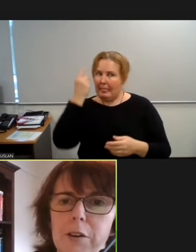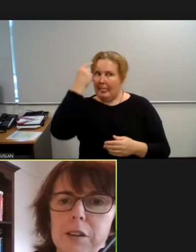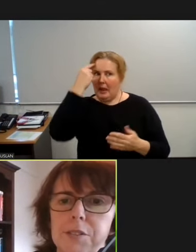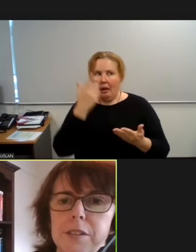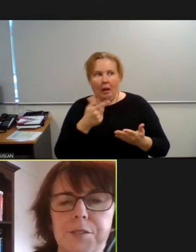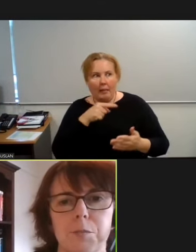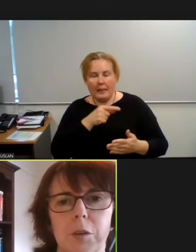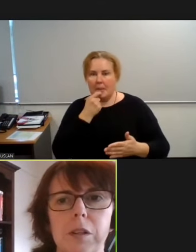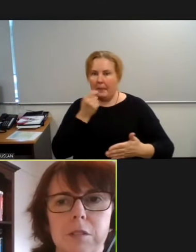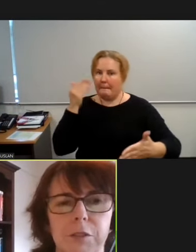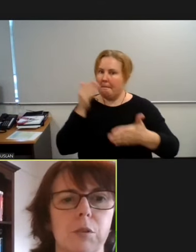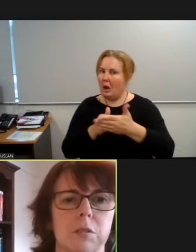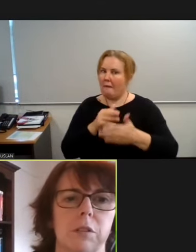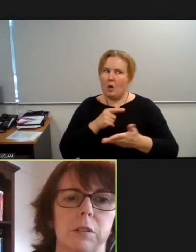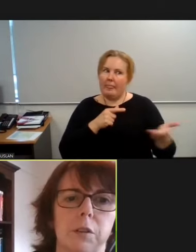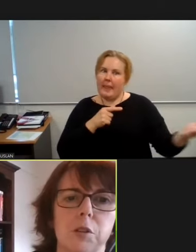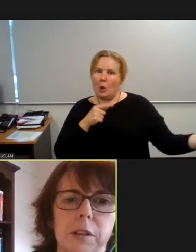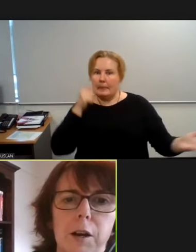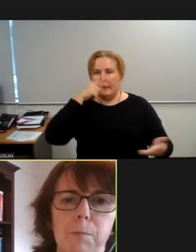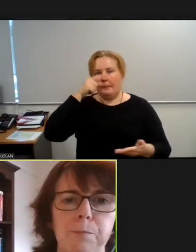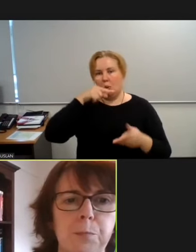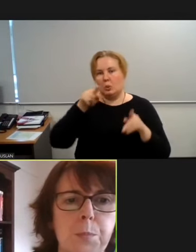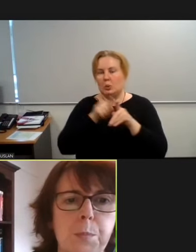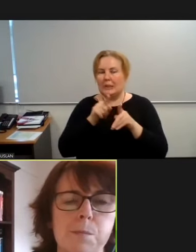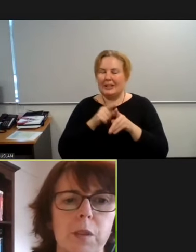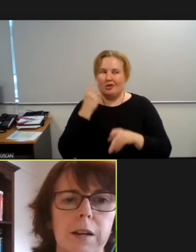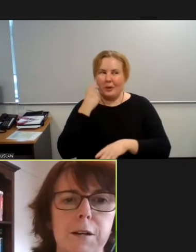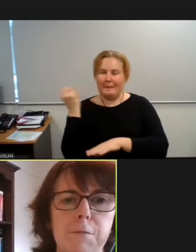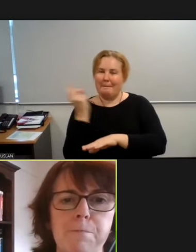additional barrier. So that's something we need to focus on and overcome.